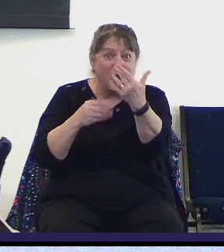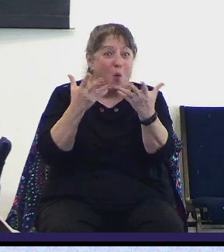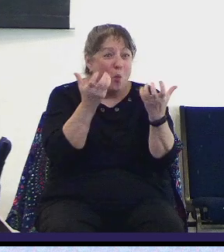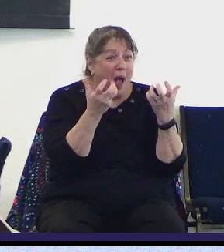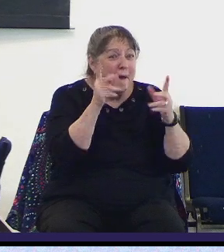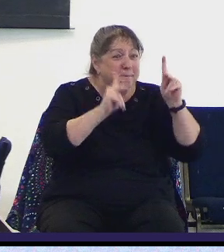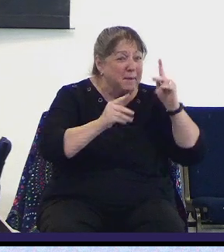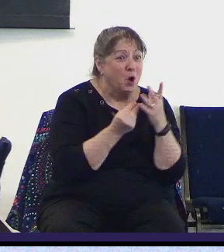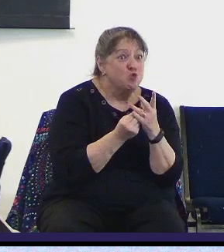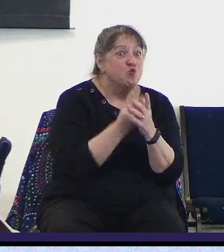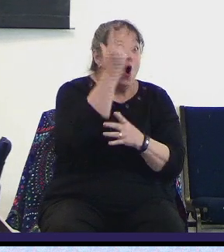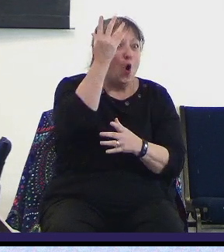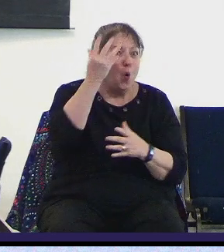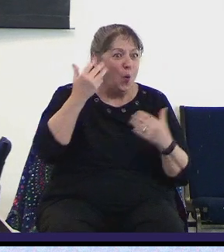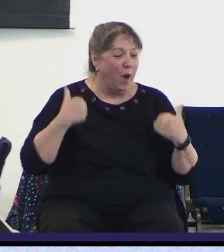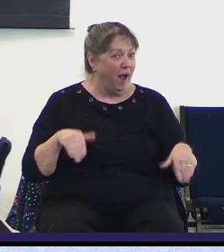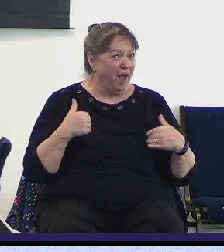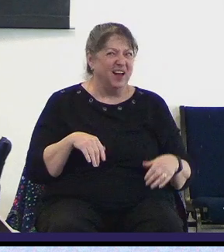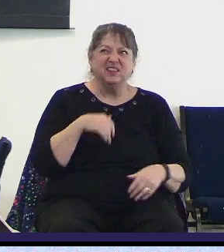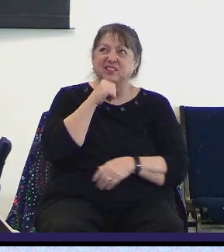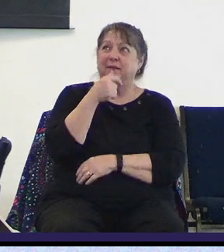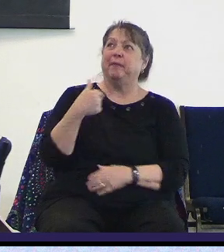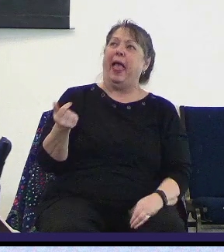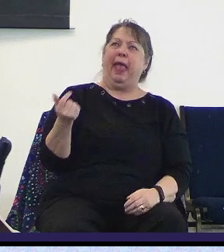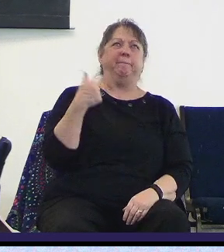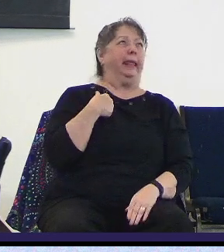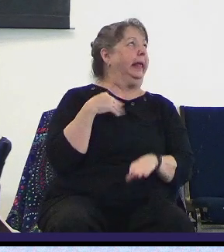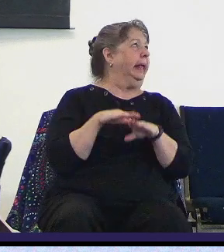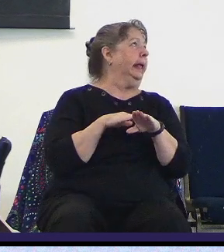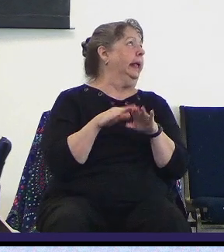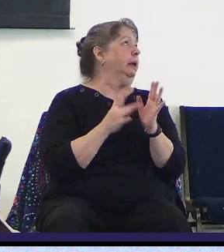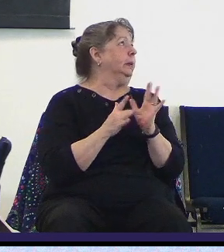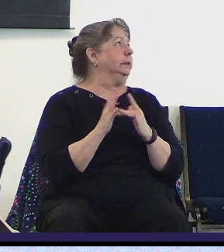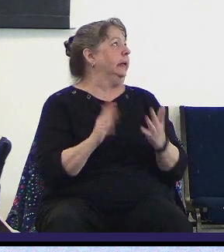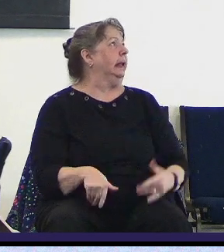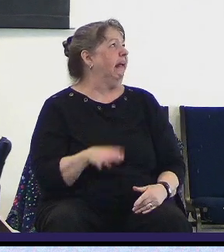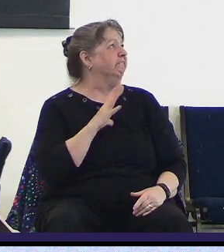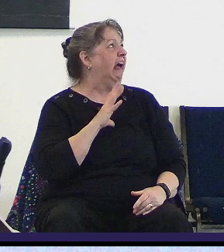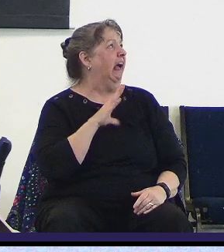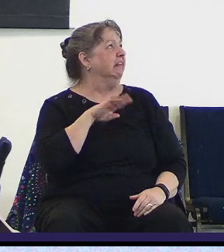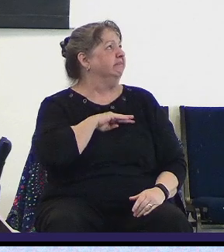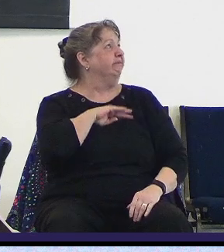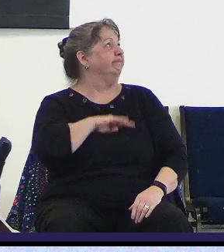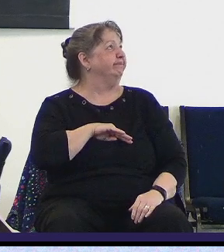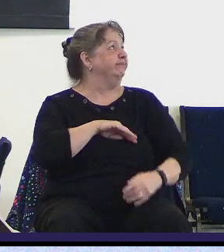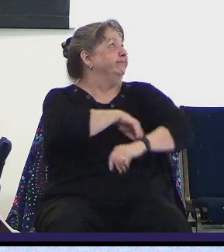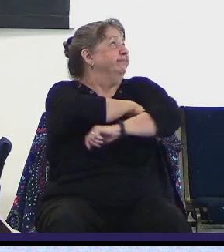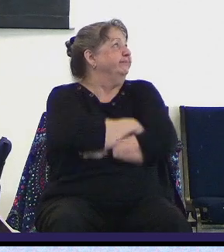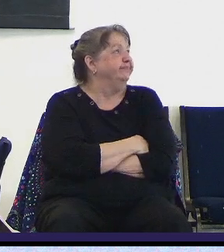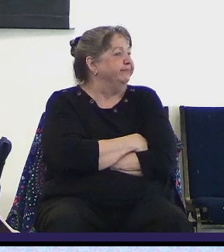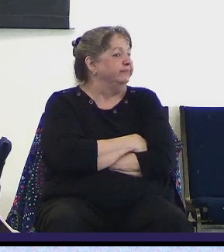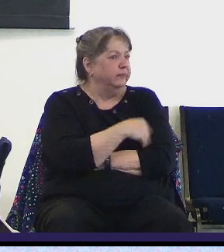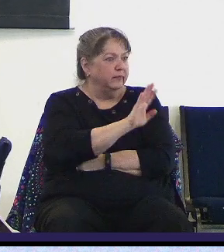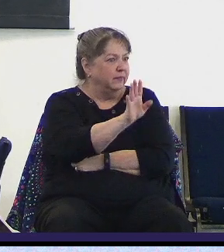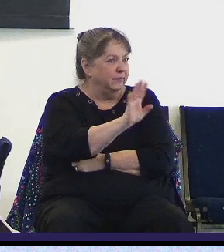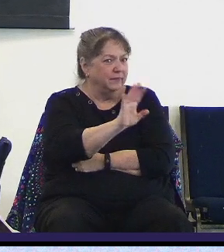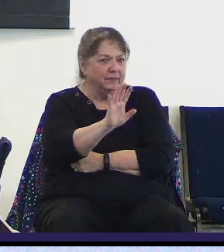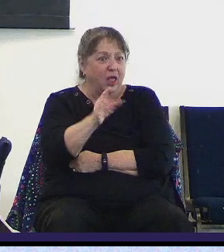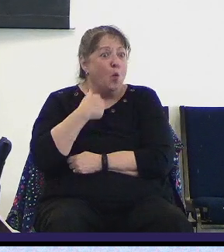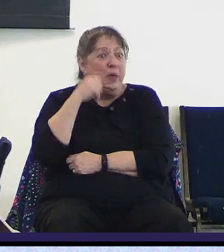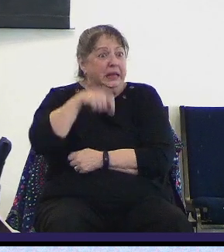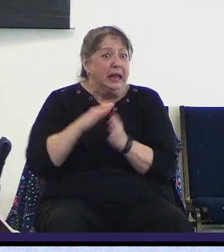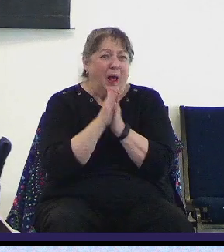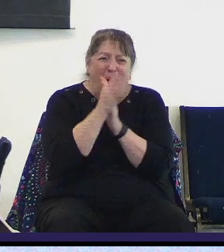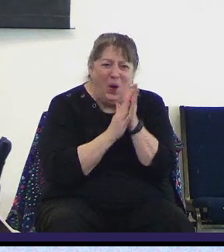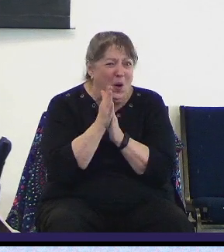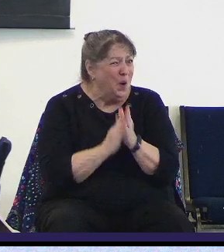growing, encountering Jesus, not just saying, well, I'm a Christian, I prayed, I received Jesus. But they are actually on a day-by-day basis learning to take